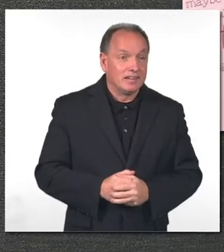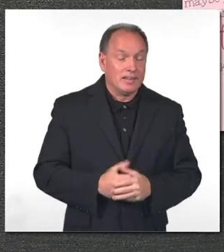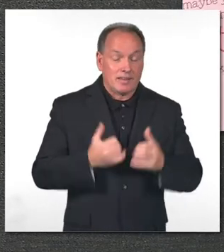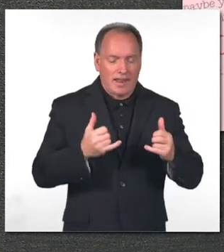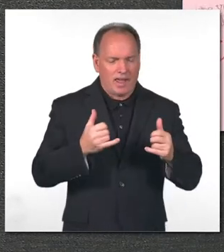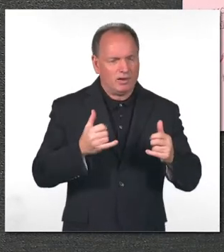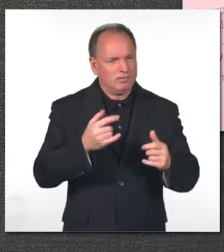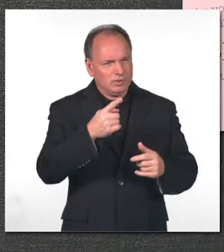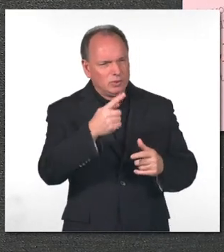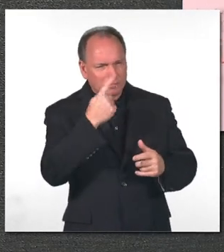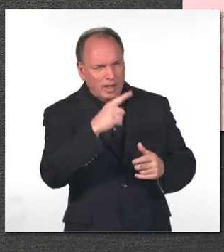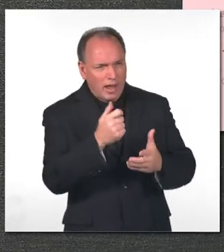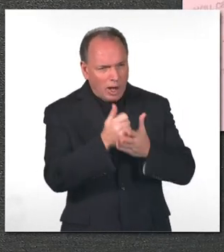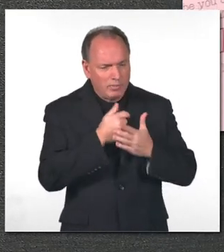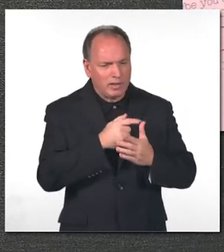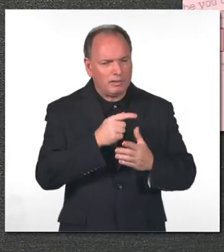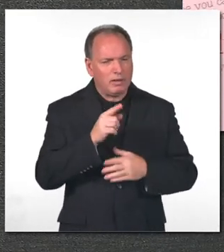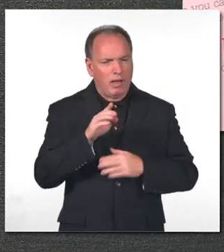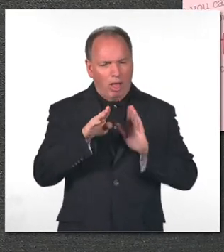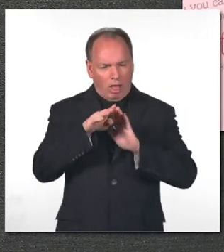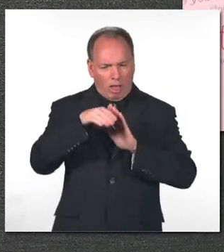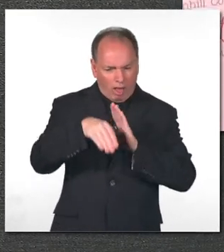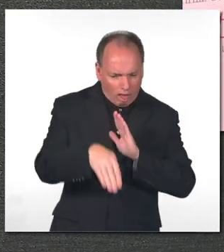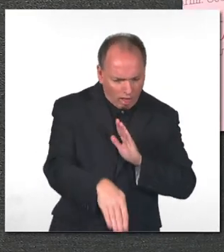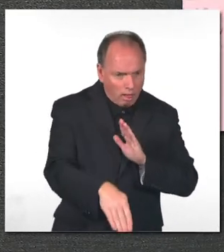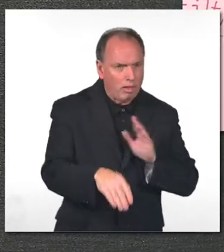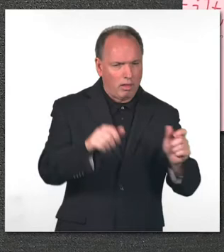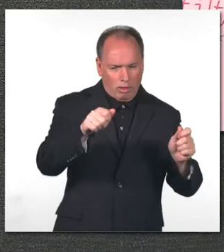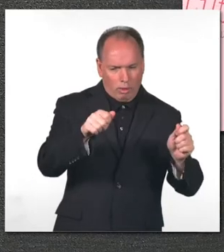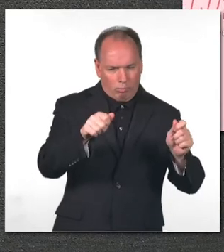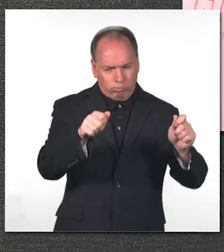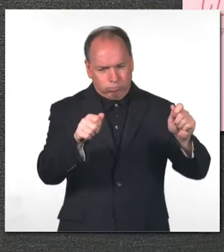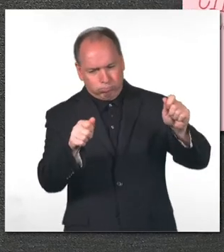Now maybe you can help me go downhill. Could you tilt the book to your right?